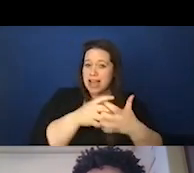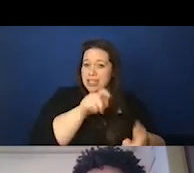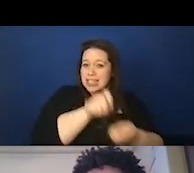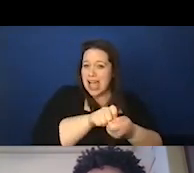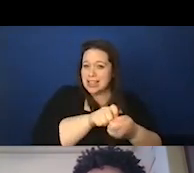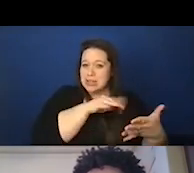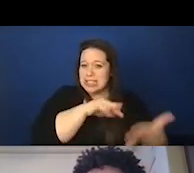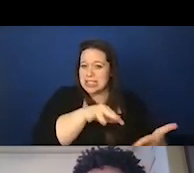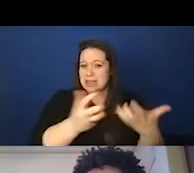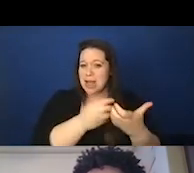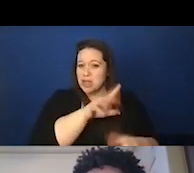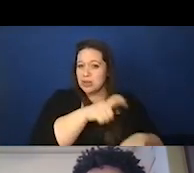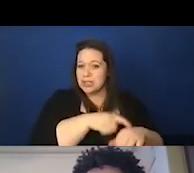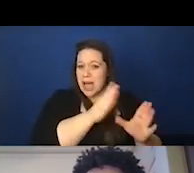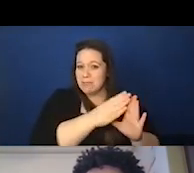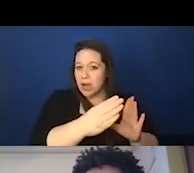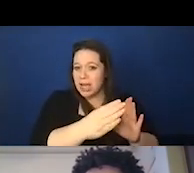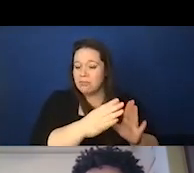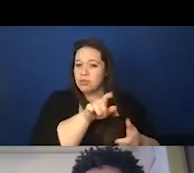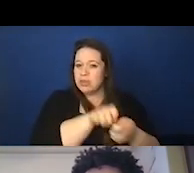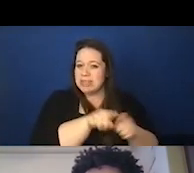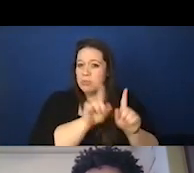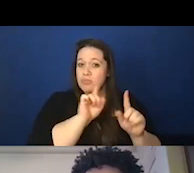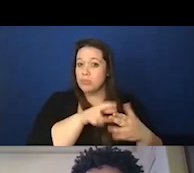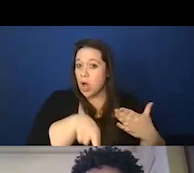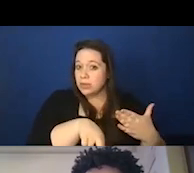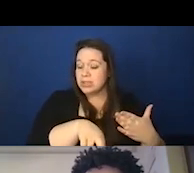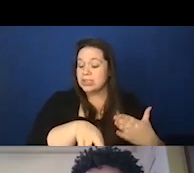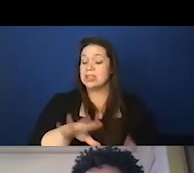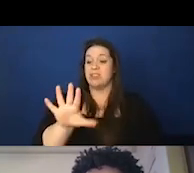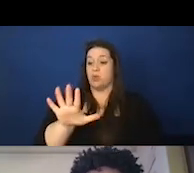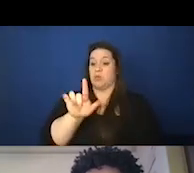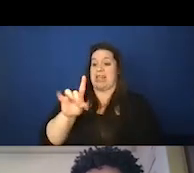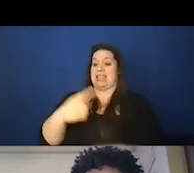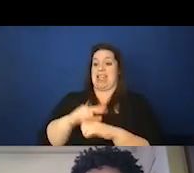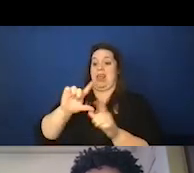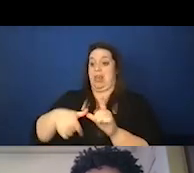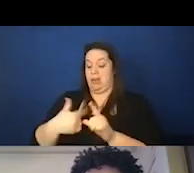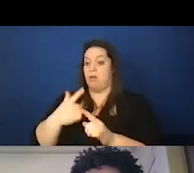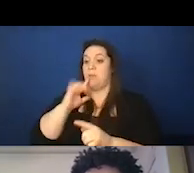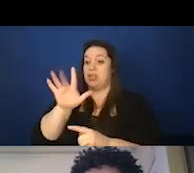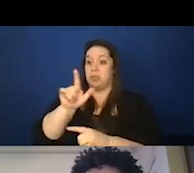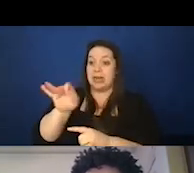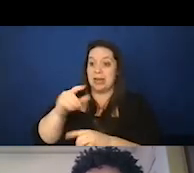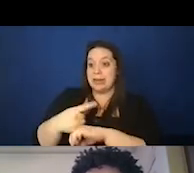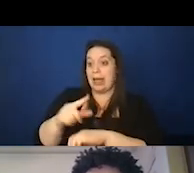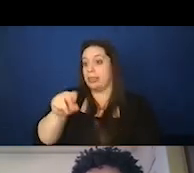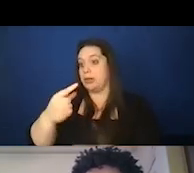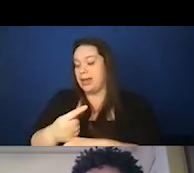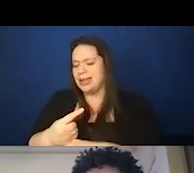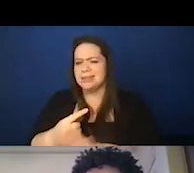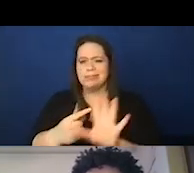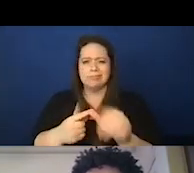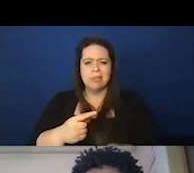results. But, if you don't make that 28 day and it's going to be 29 to 30,